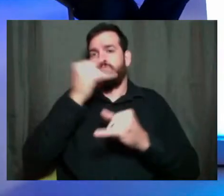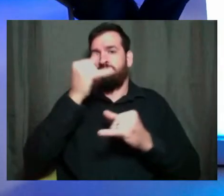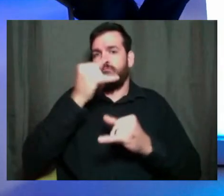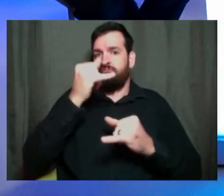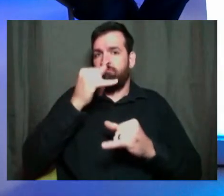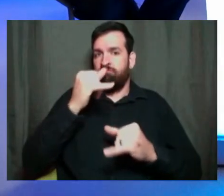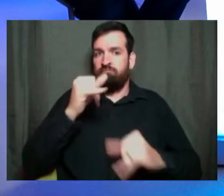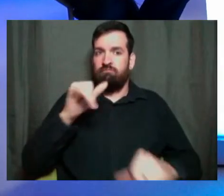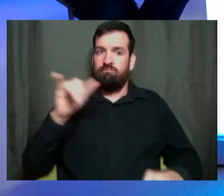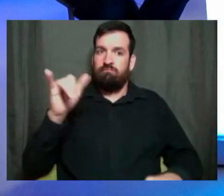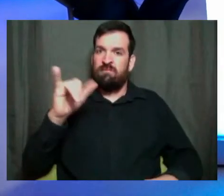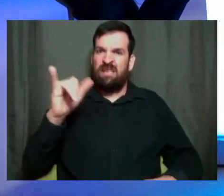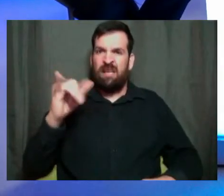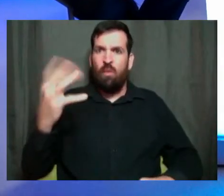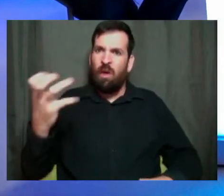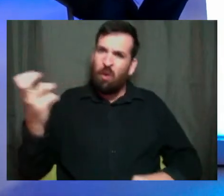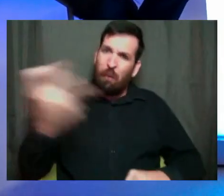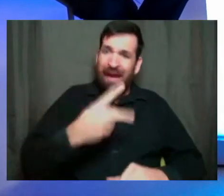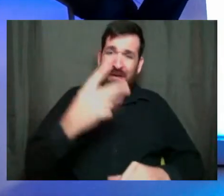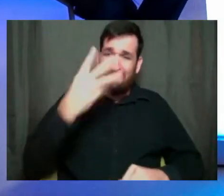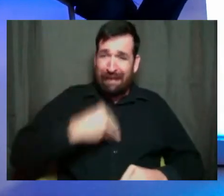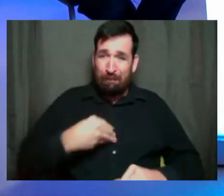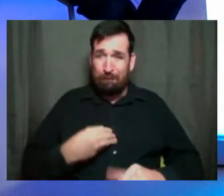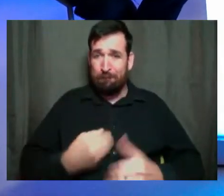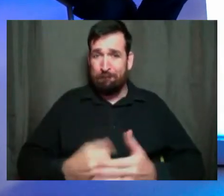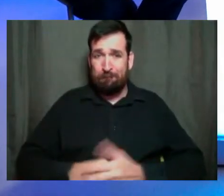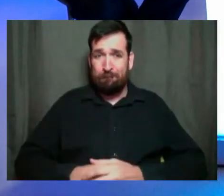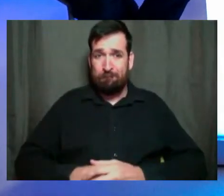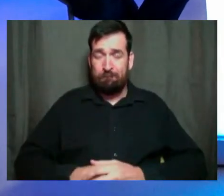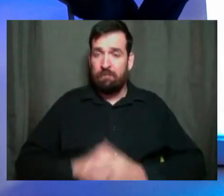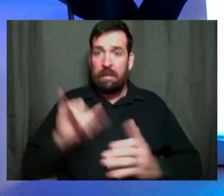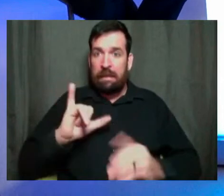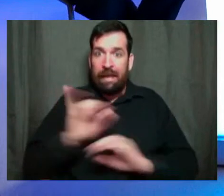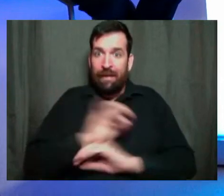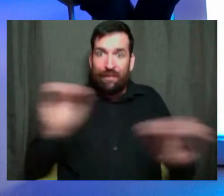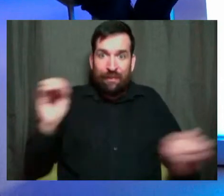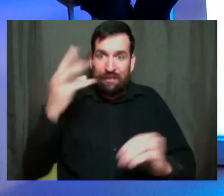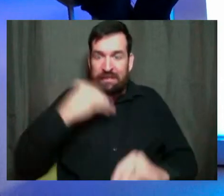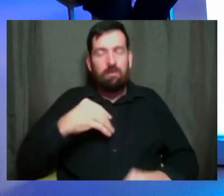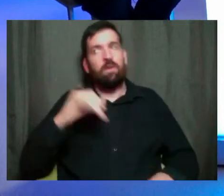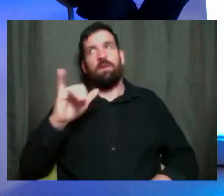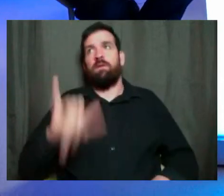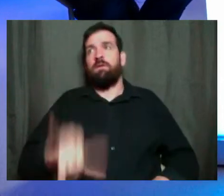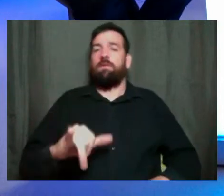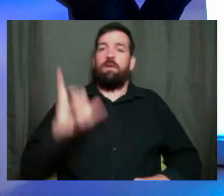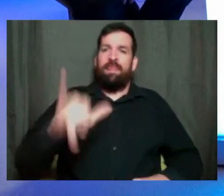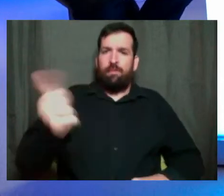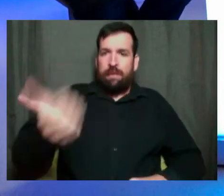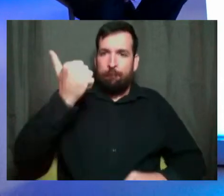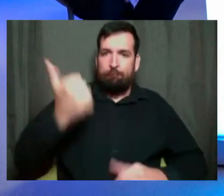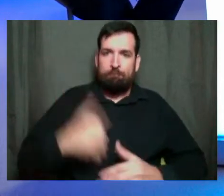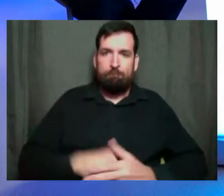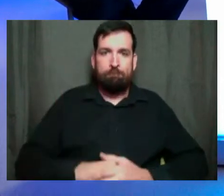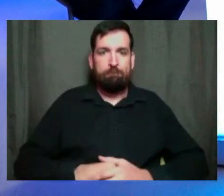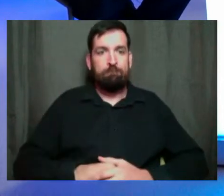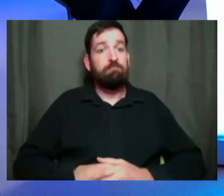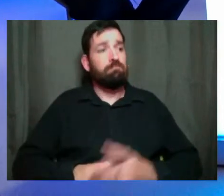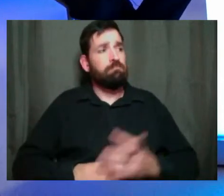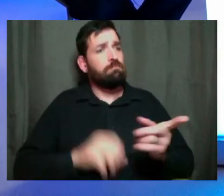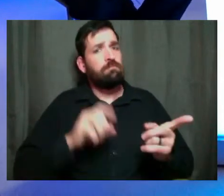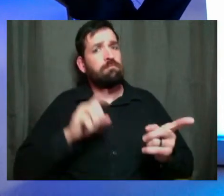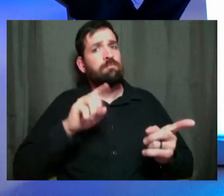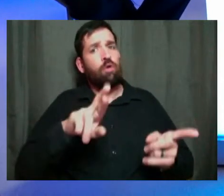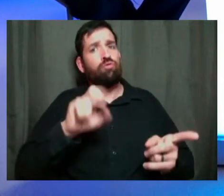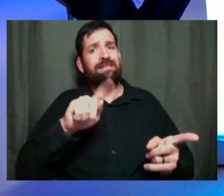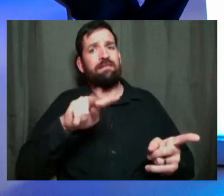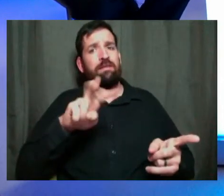bed, the old days. It's like you didn't sleep. It's just like, okay, that was dumb. Well, Dr. Stevens, I think you had done an interview before, and